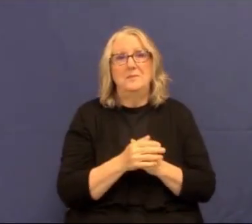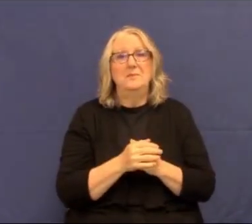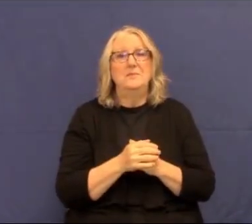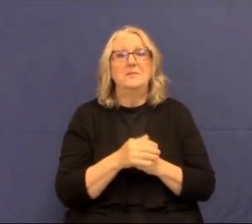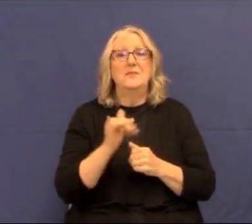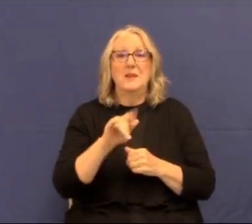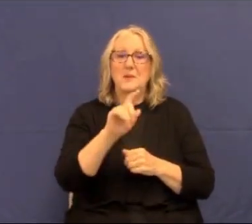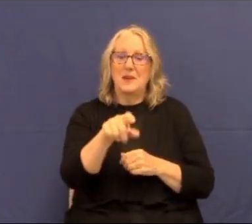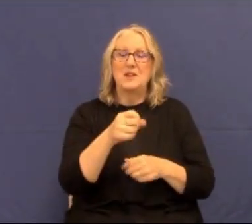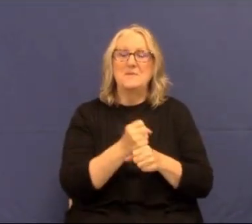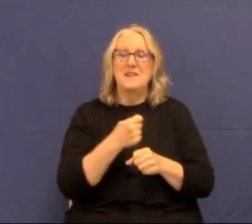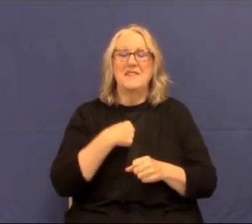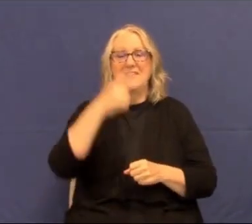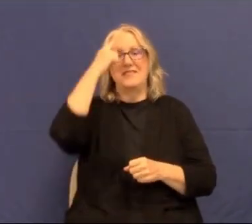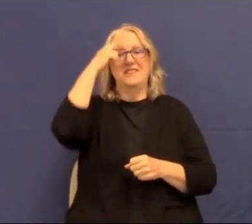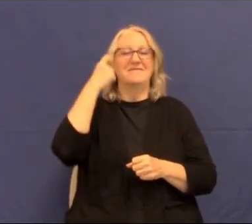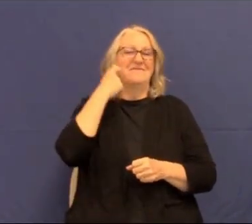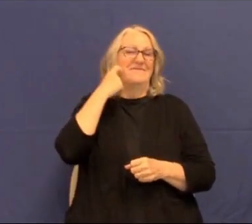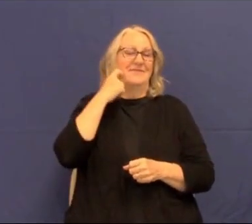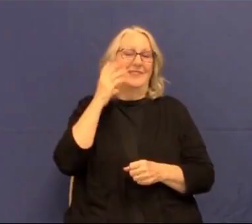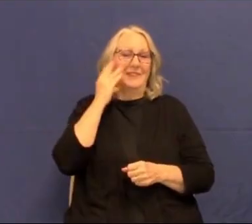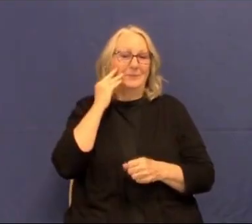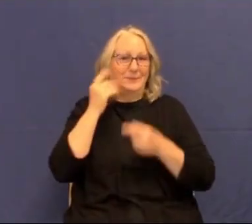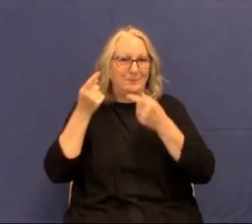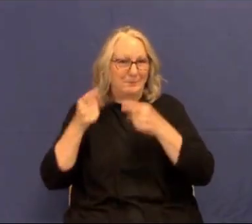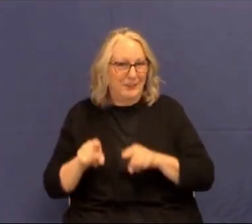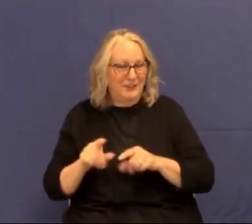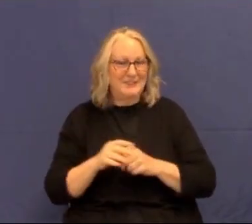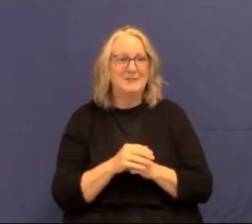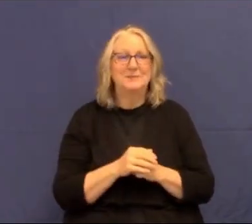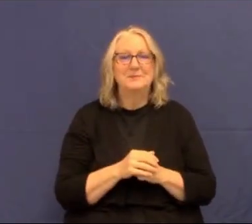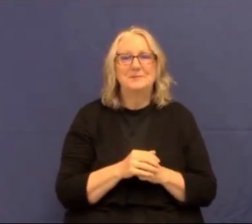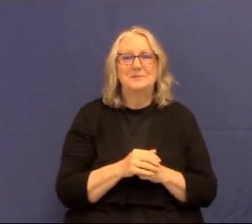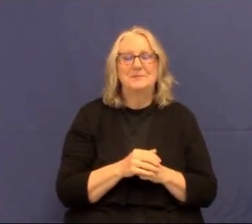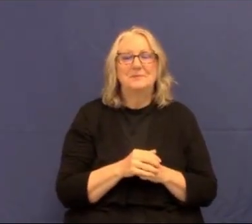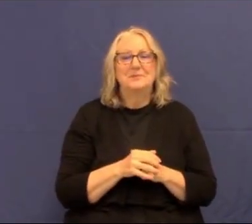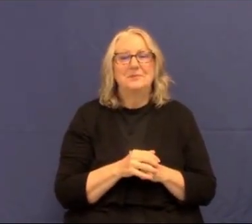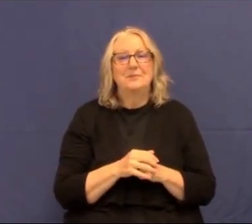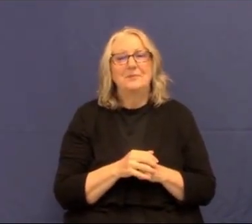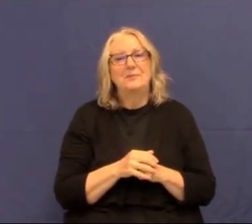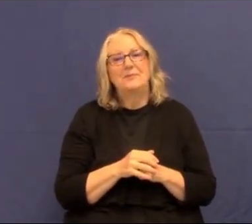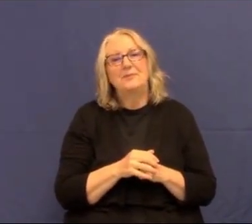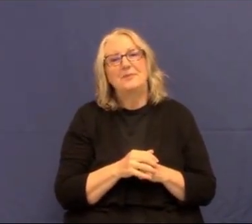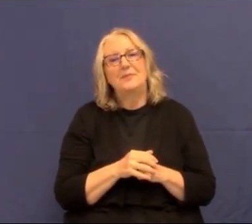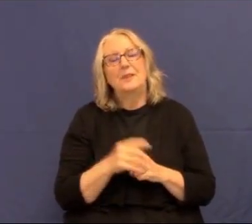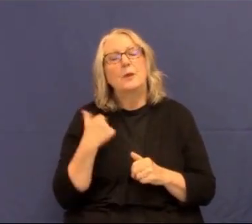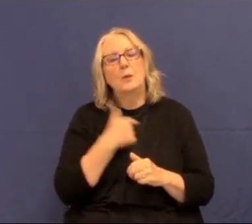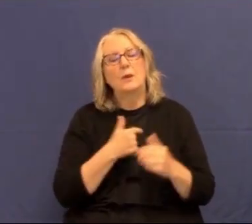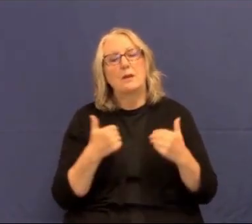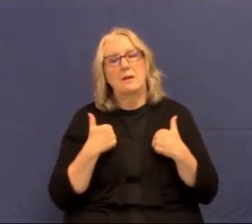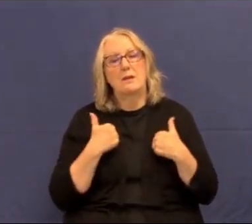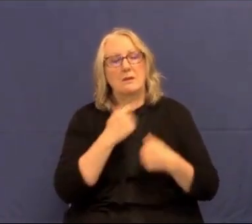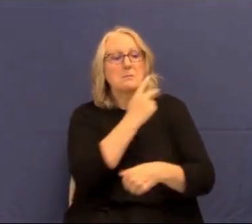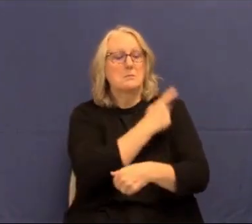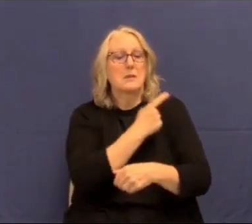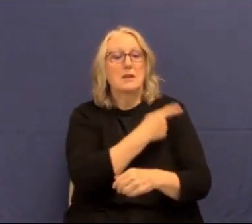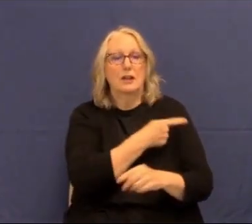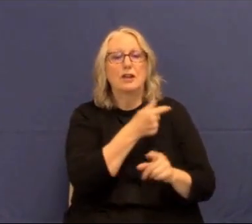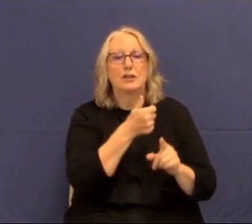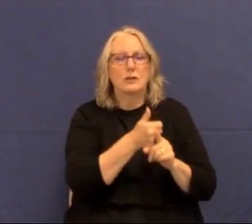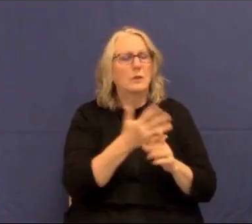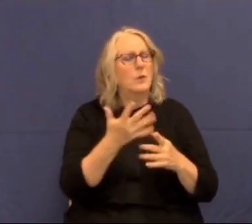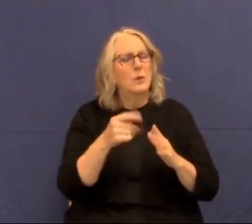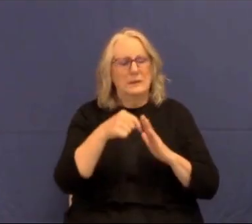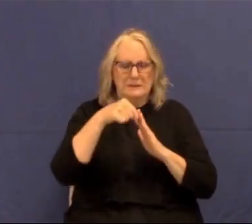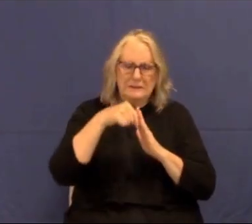honestly, this question really made me think of a recent experience was that we had a patient